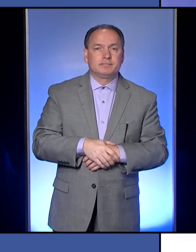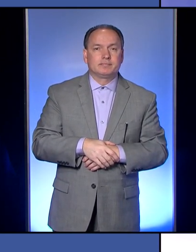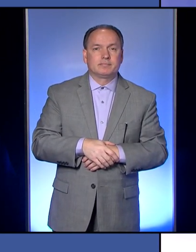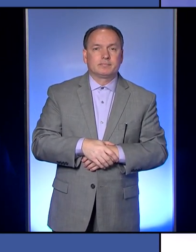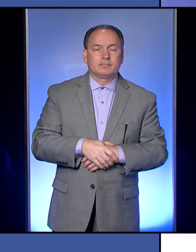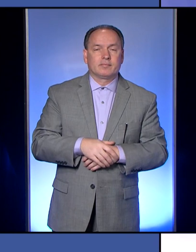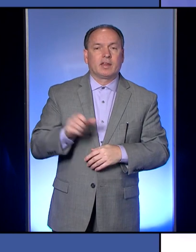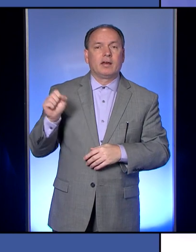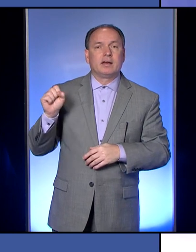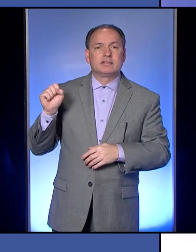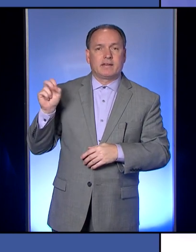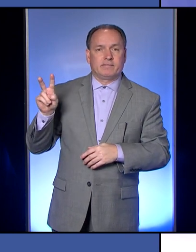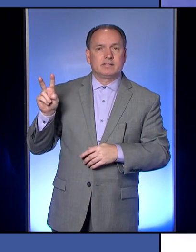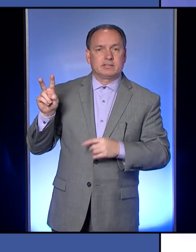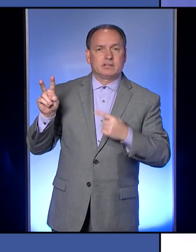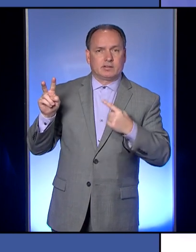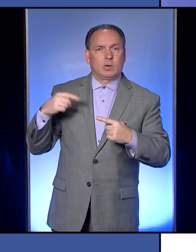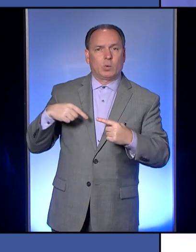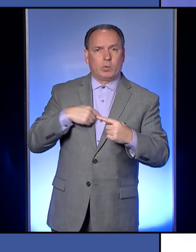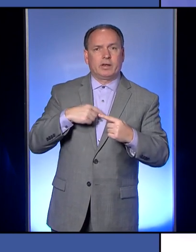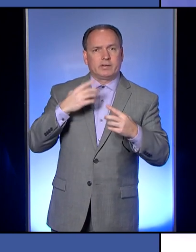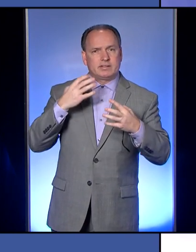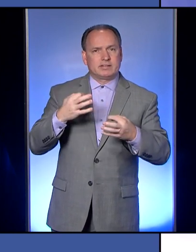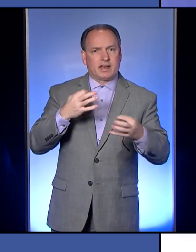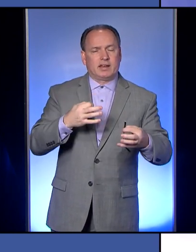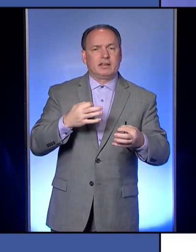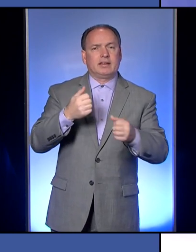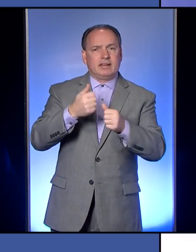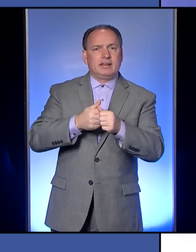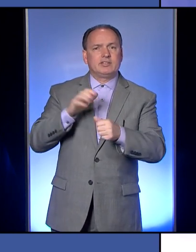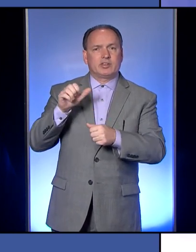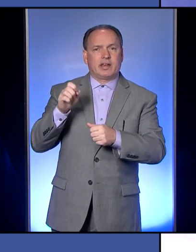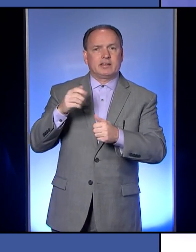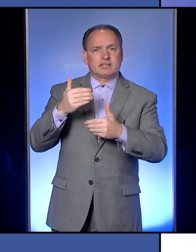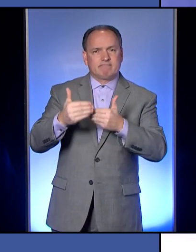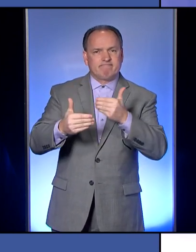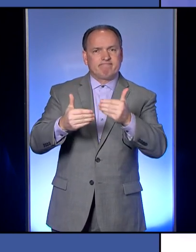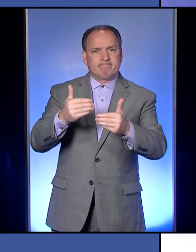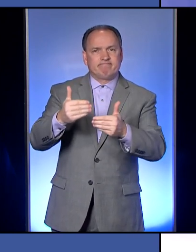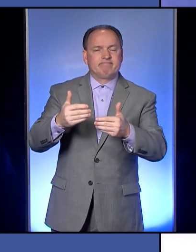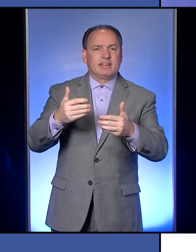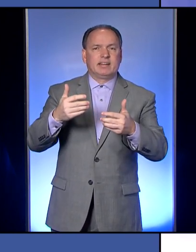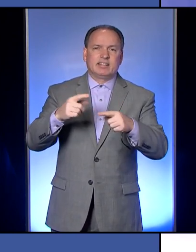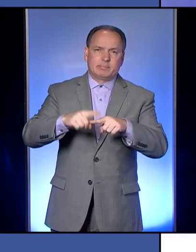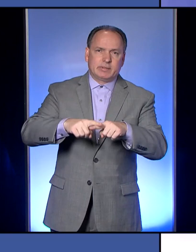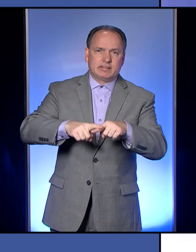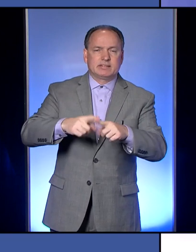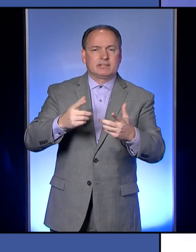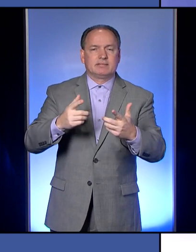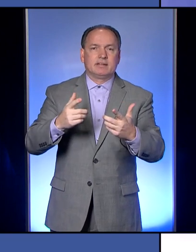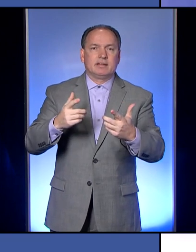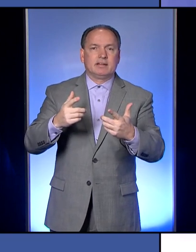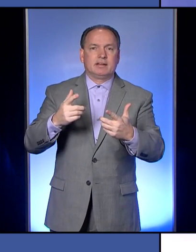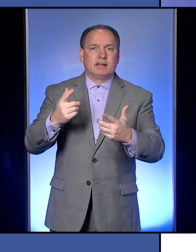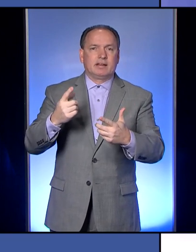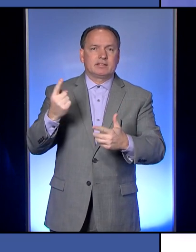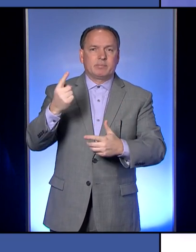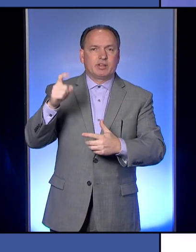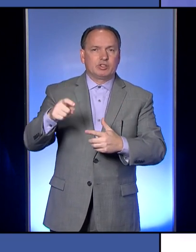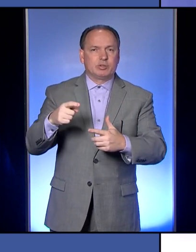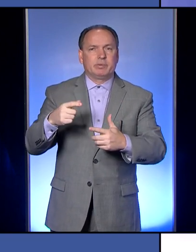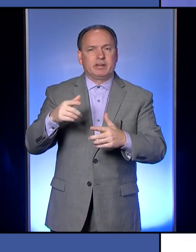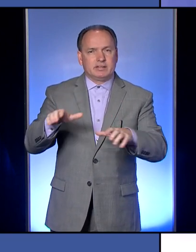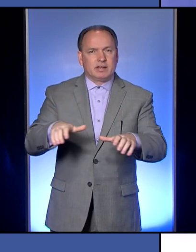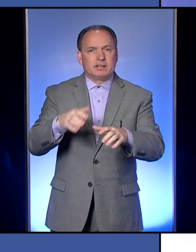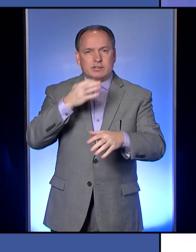At St. Vincent, we're going on a case-by-case basis for anything additional. And really, it needs to be something that really should be done in the very near future